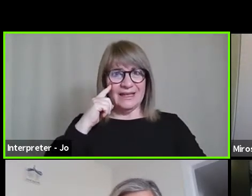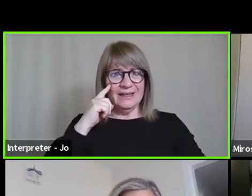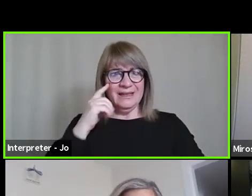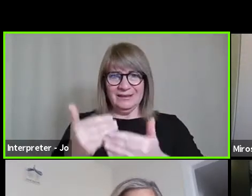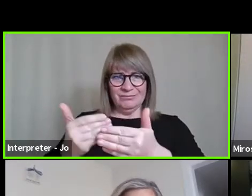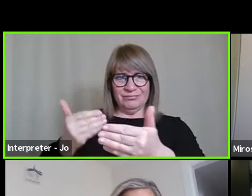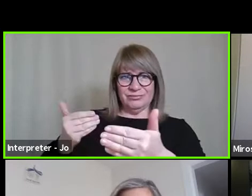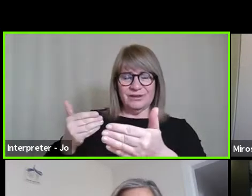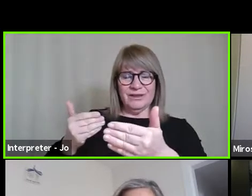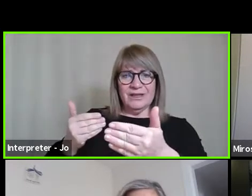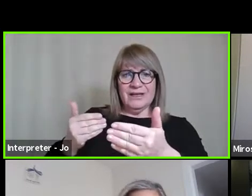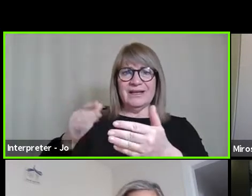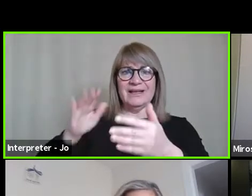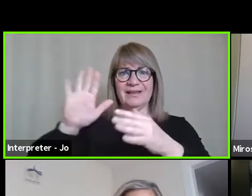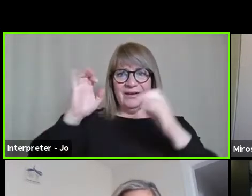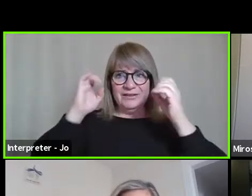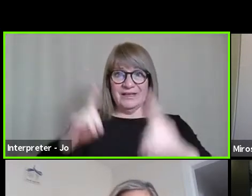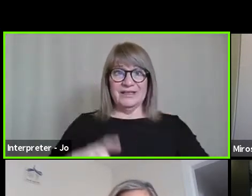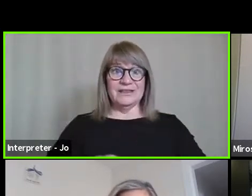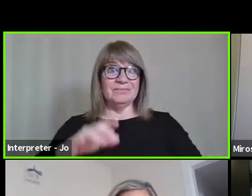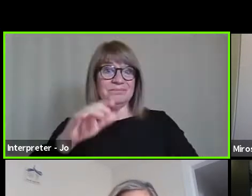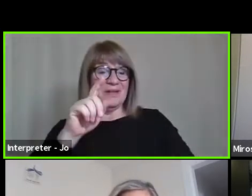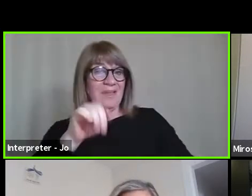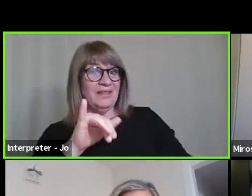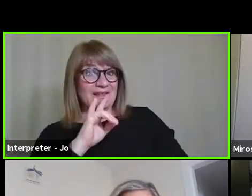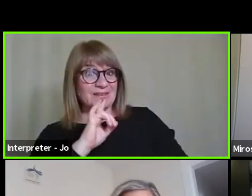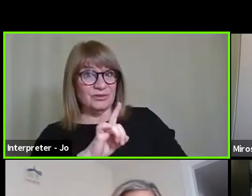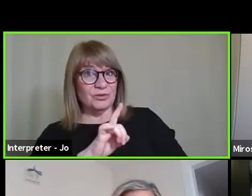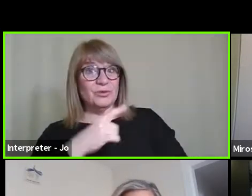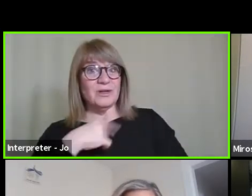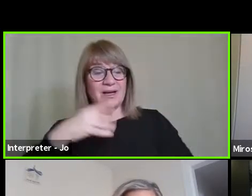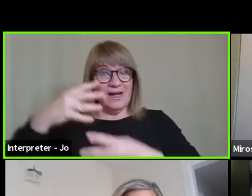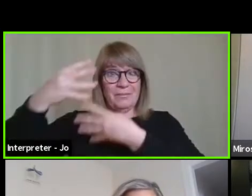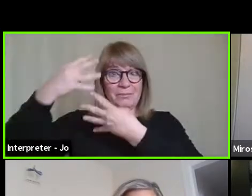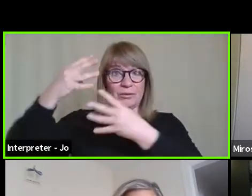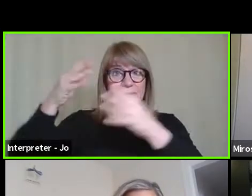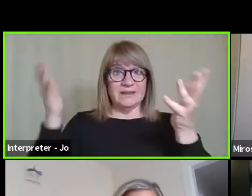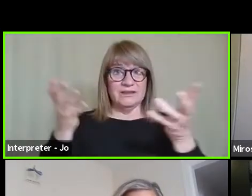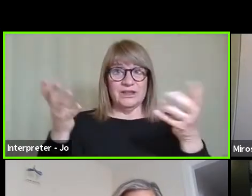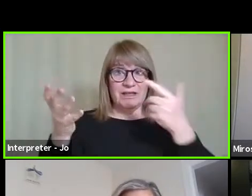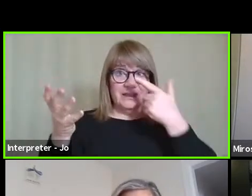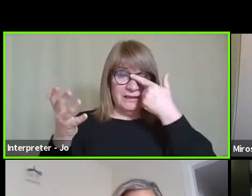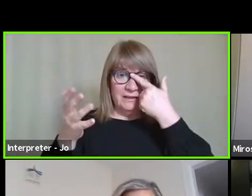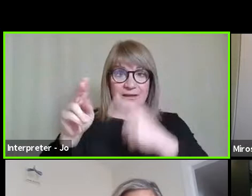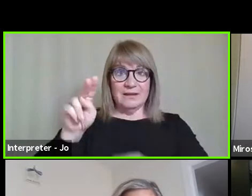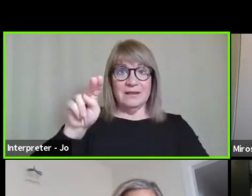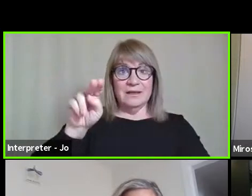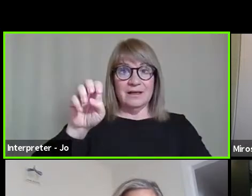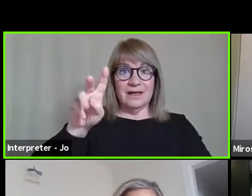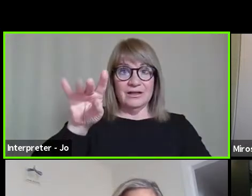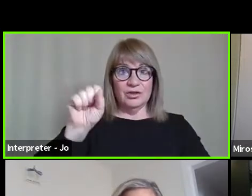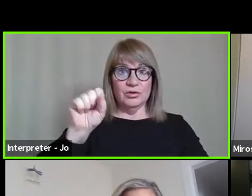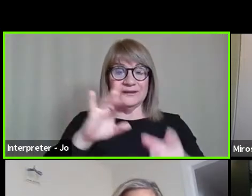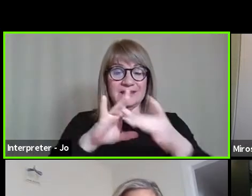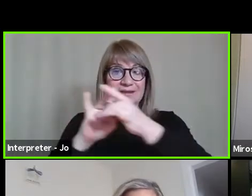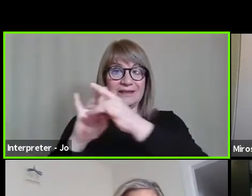so true um i put i posted on in the chat a a news link about an initiative